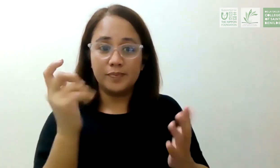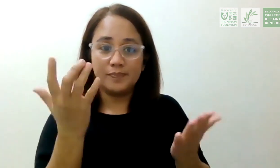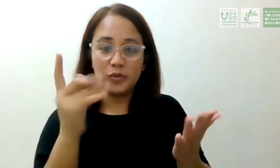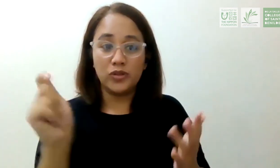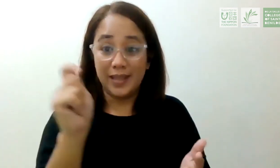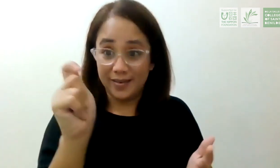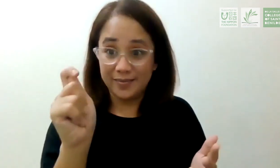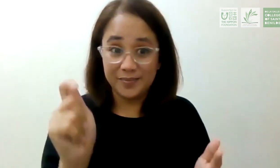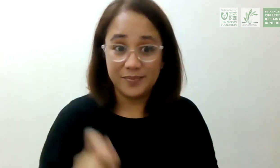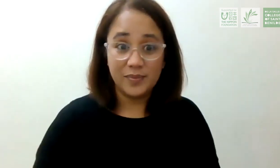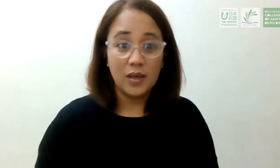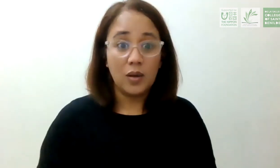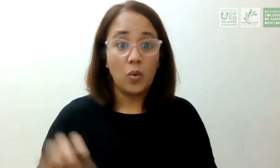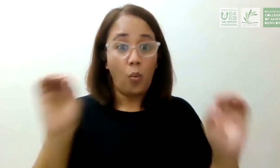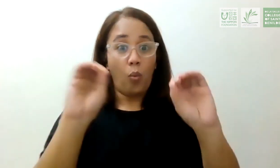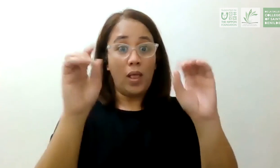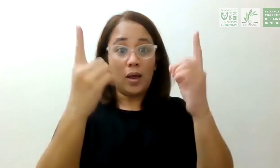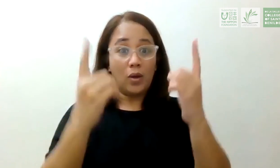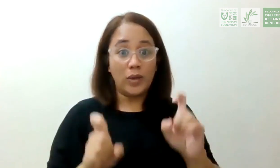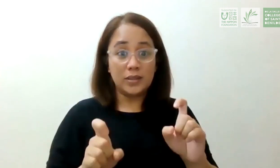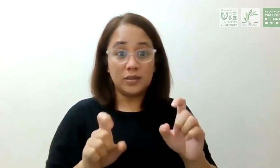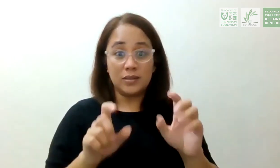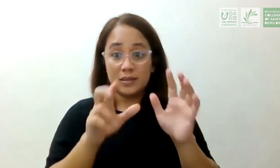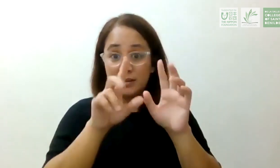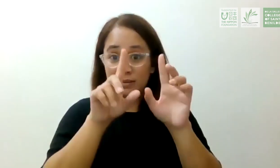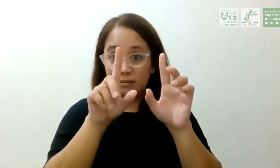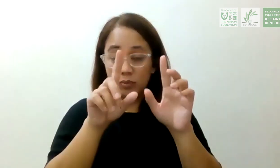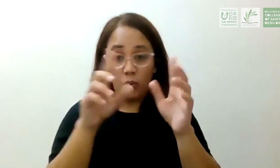Tuesday. And no more questions on the test, right?